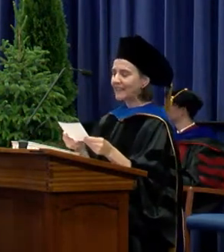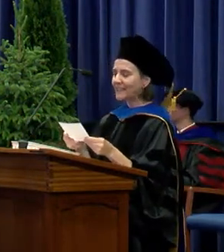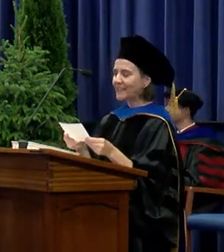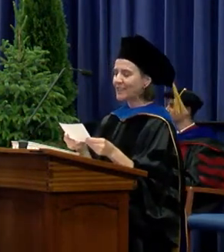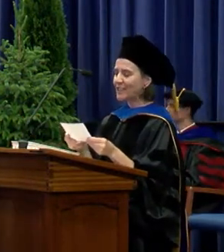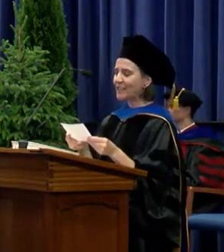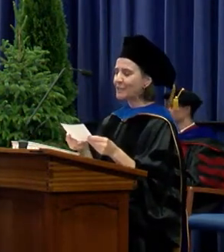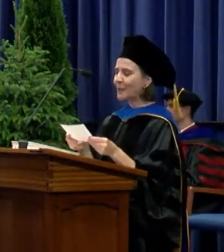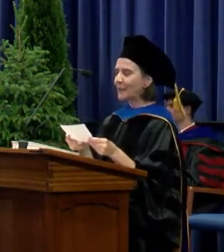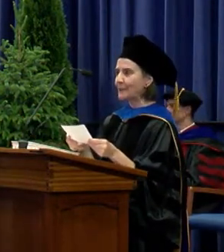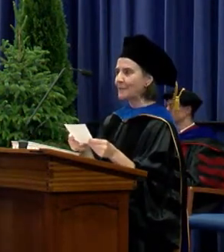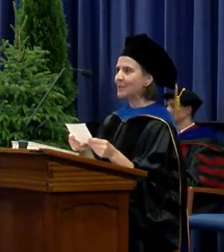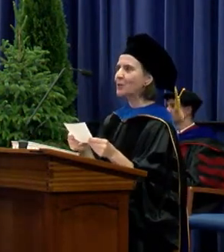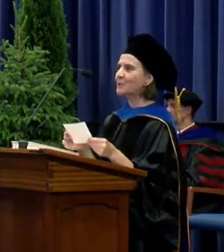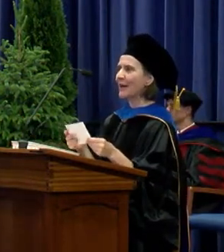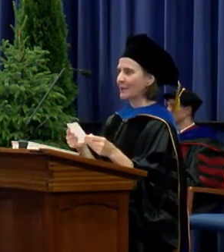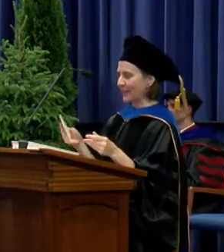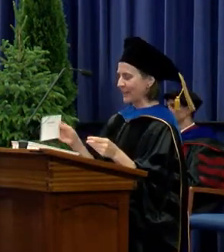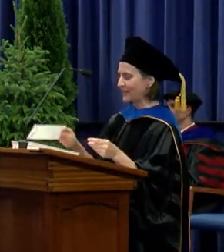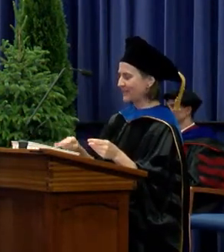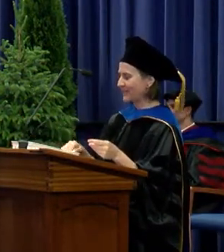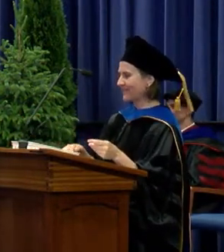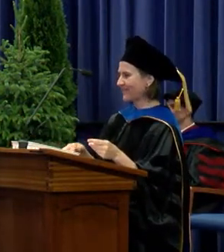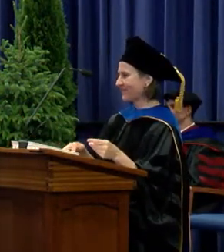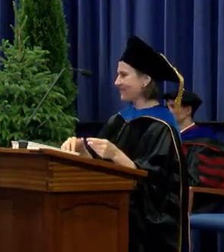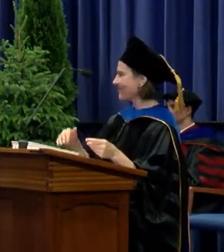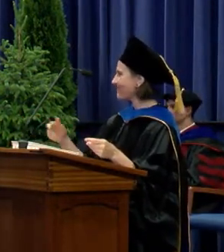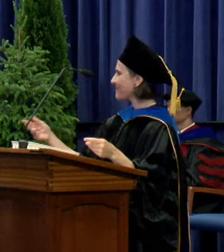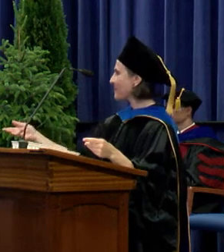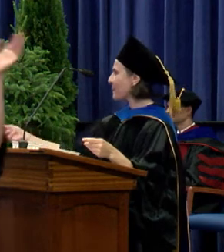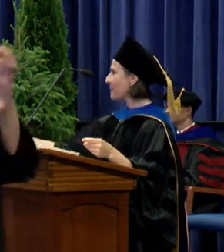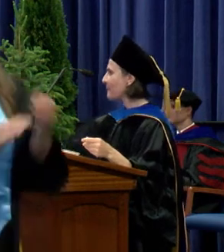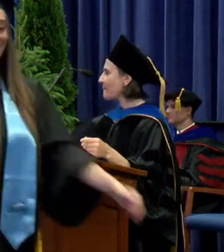Lydia Jean Williams, cum laude.